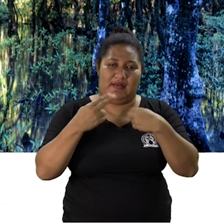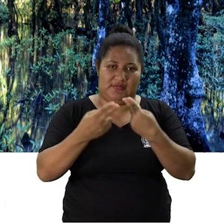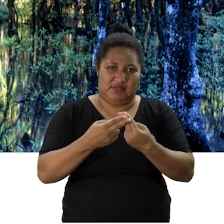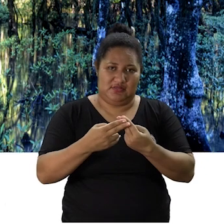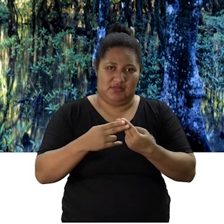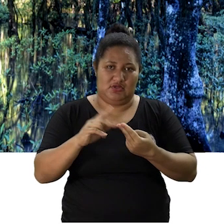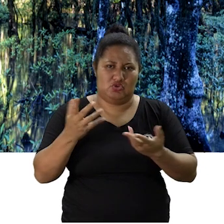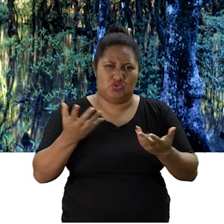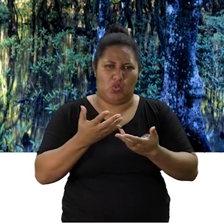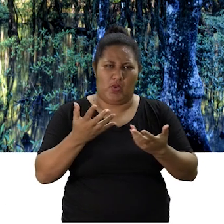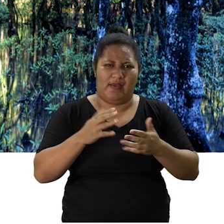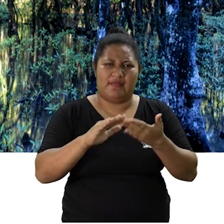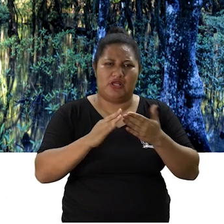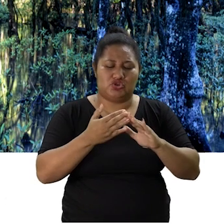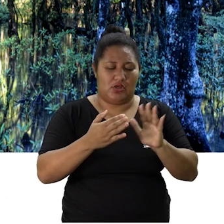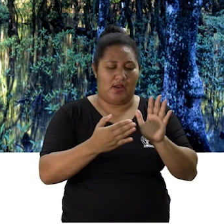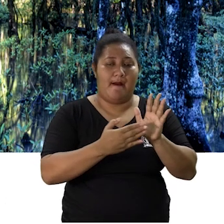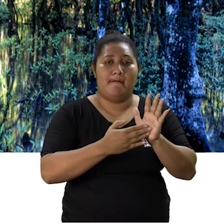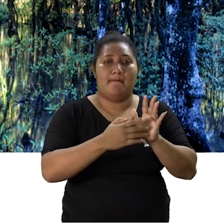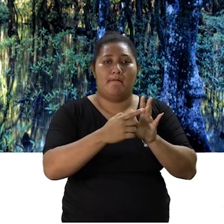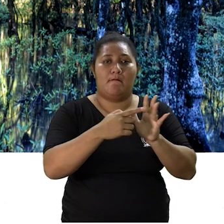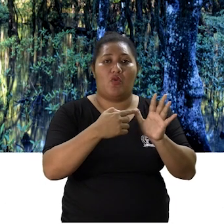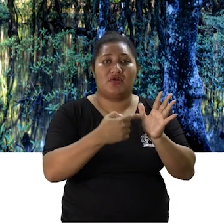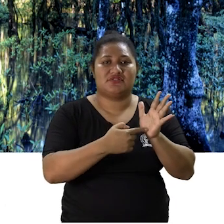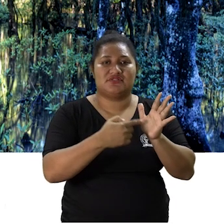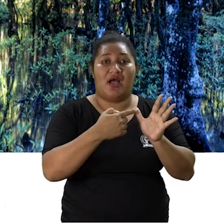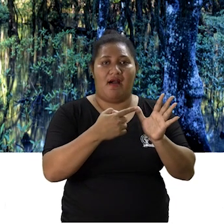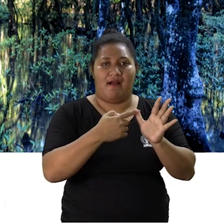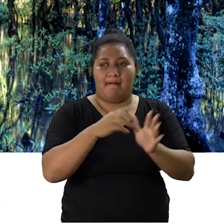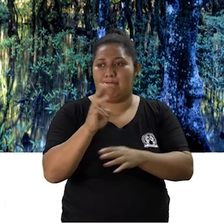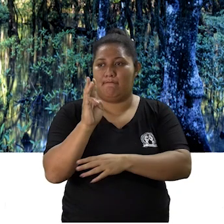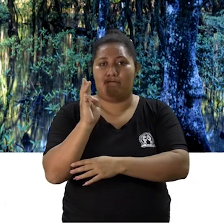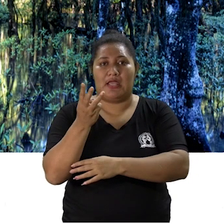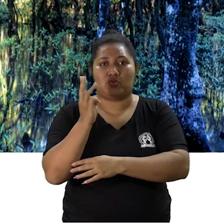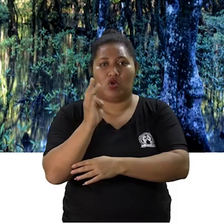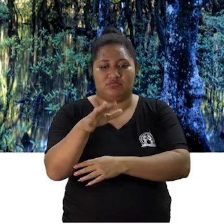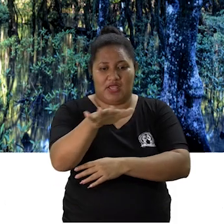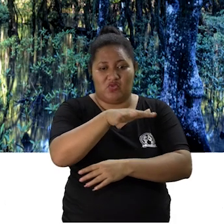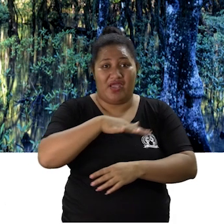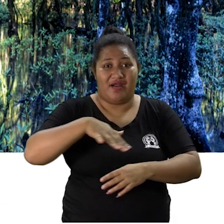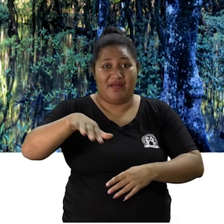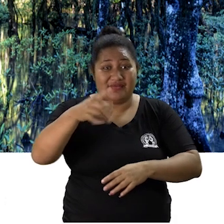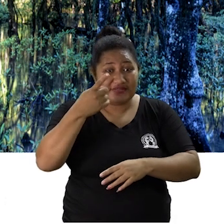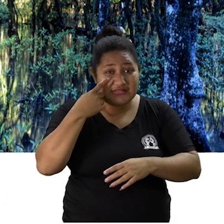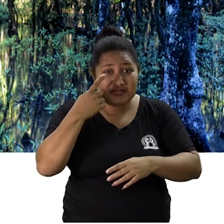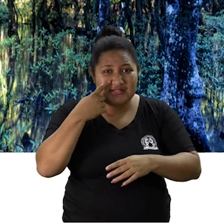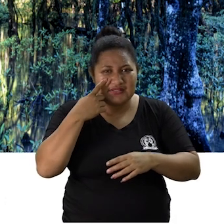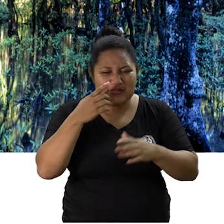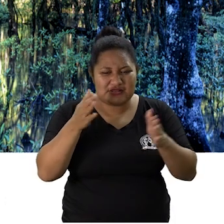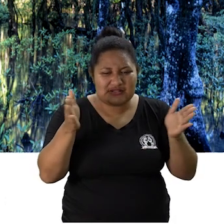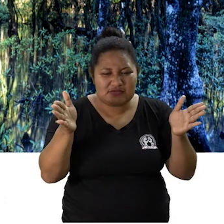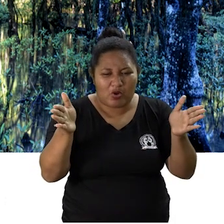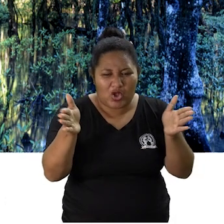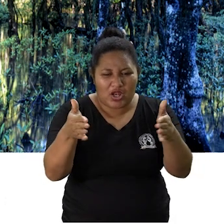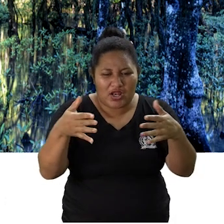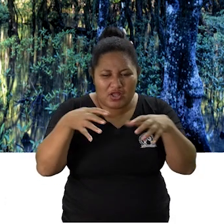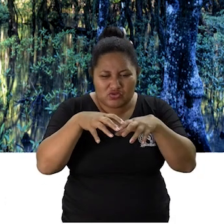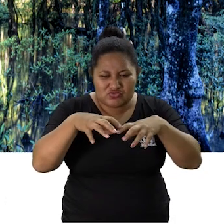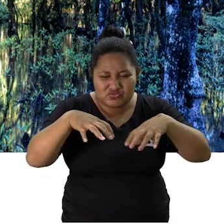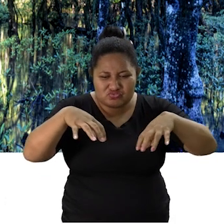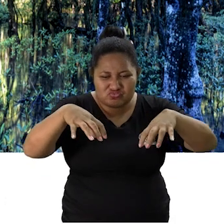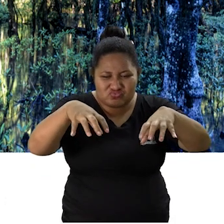from Wata'a, mangrove areas. As you can see, the smaller mangroves are starting to